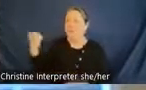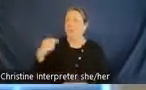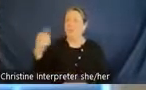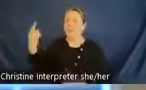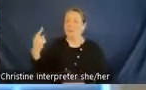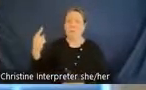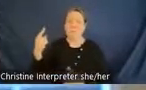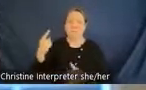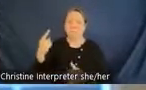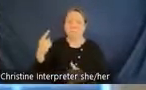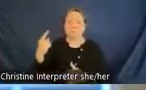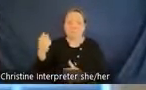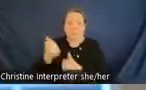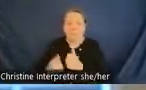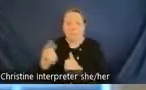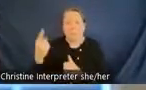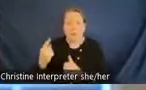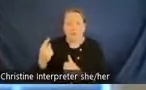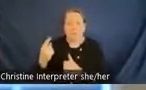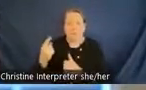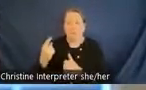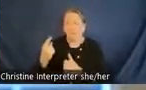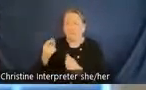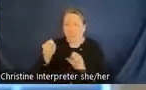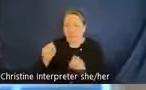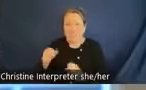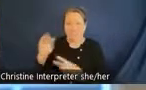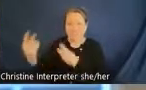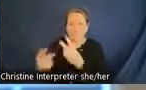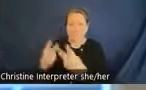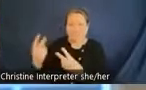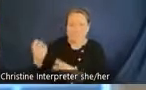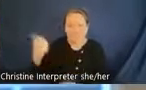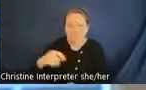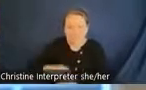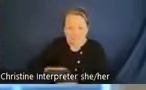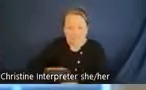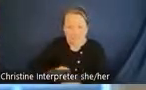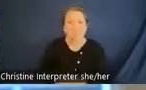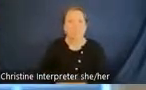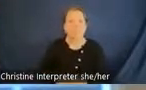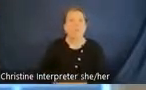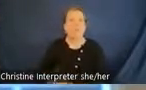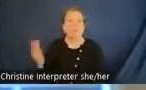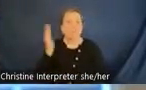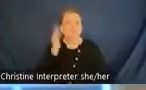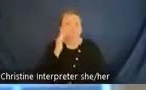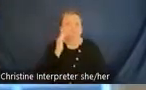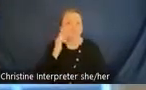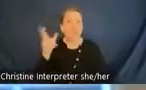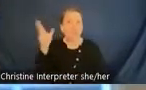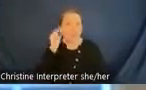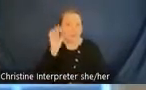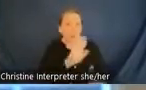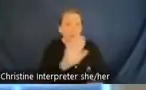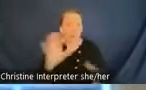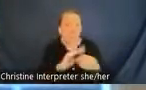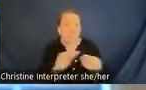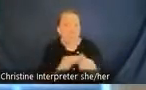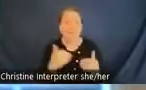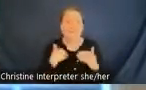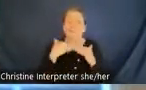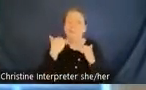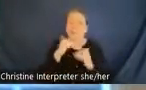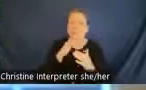be able to visit them. We know and have heard tonight that there are limited housing units in Vermont and